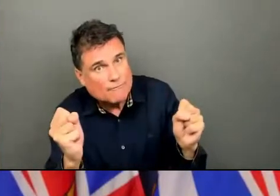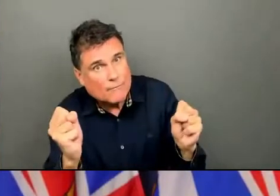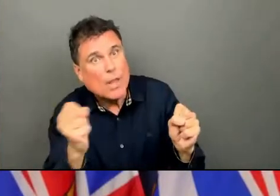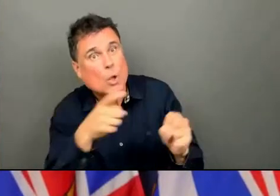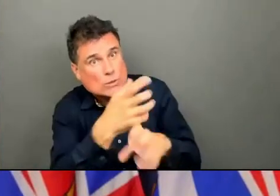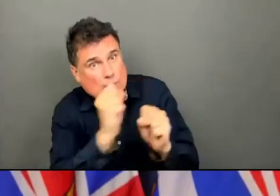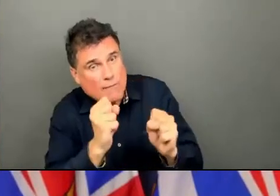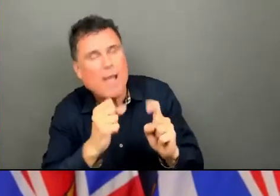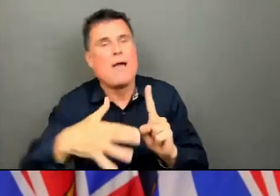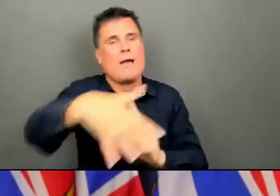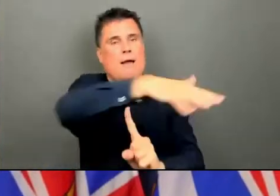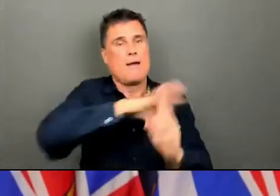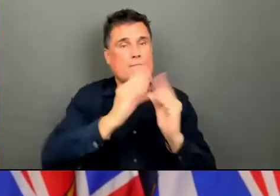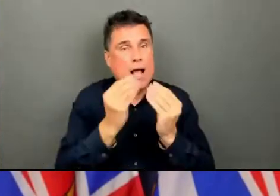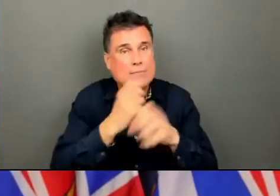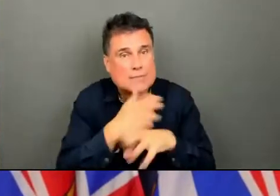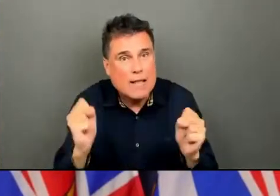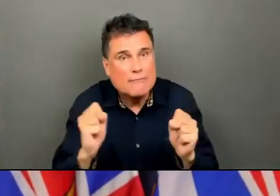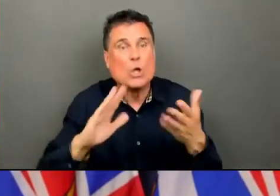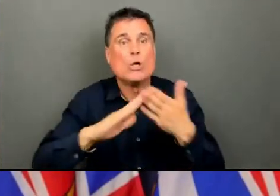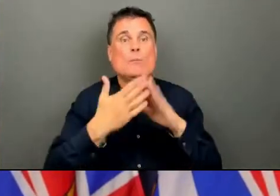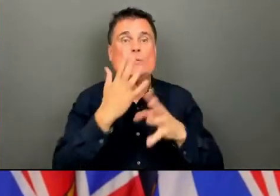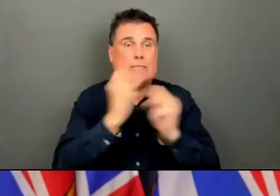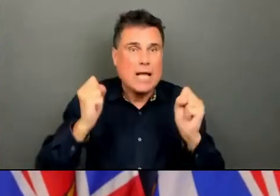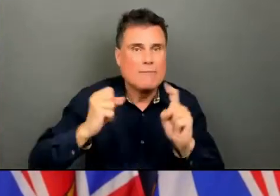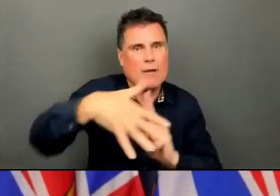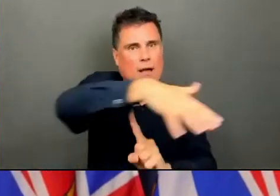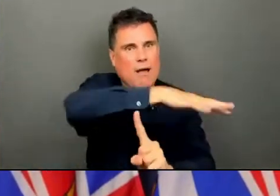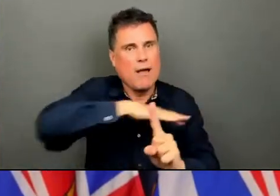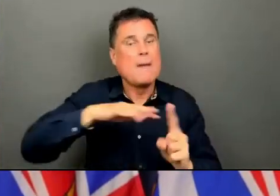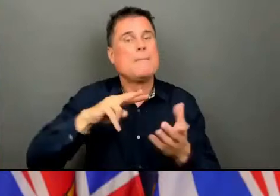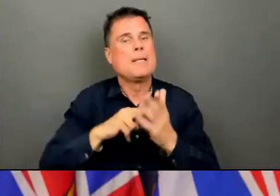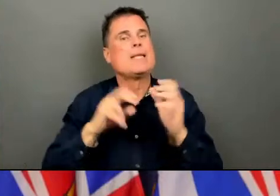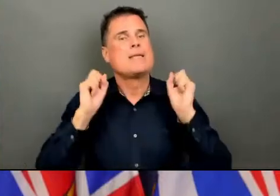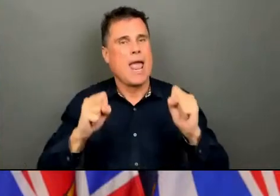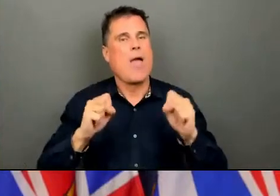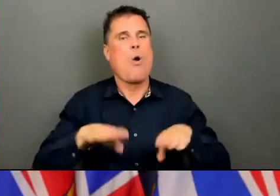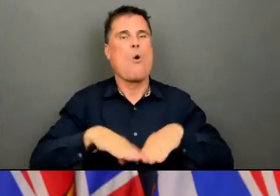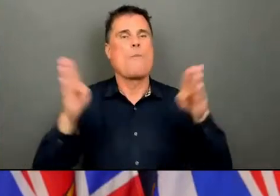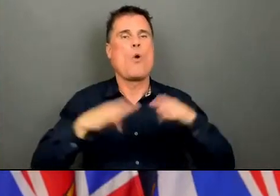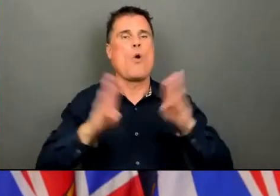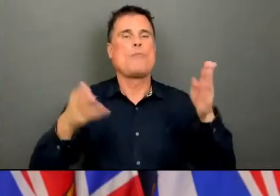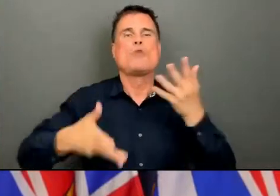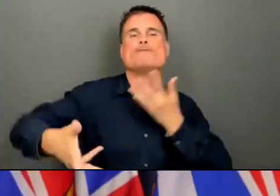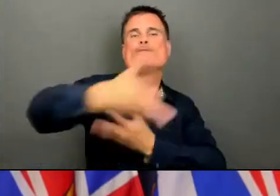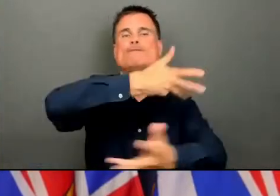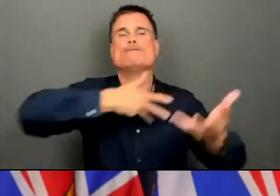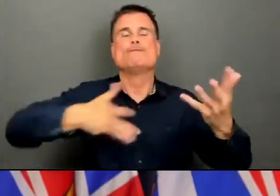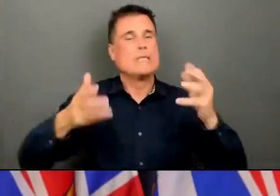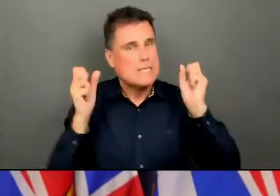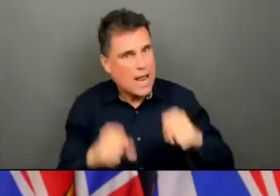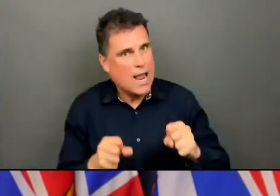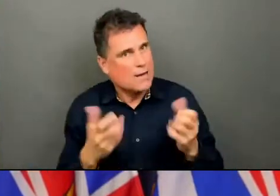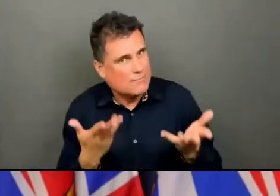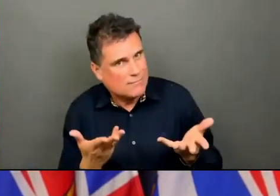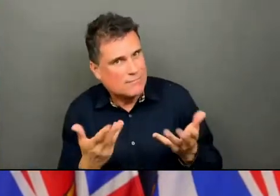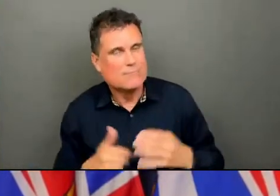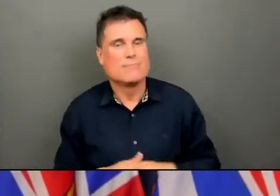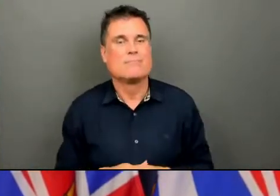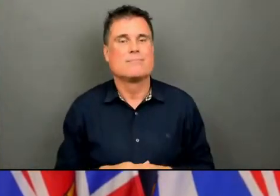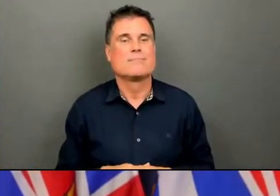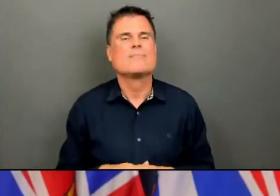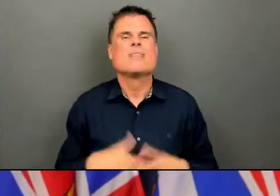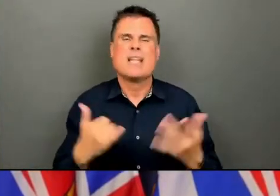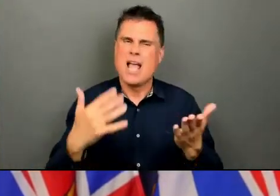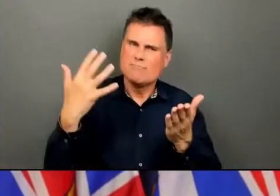it's going to allow us, as we all know, to do things that we would otherwise not be able to do. So this is the time to get vaccinated. And I'm very